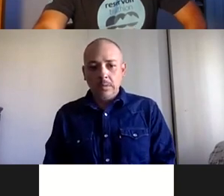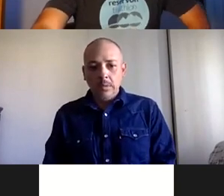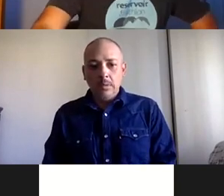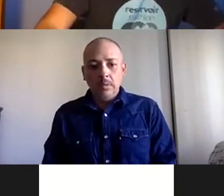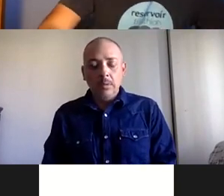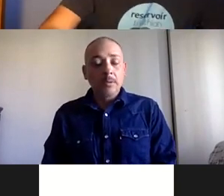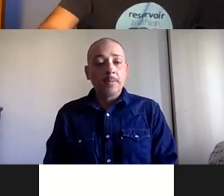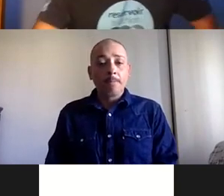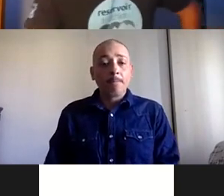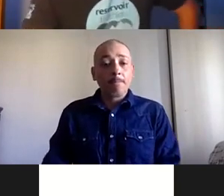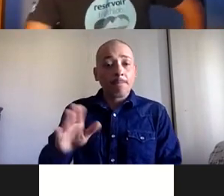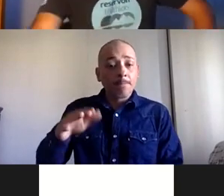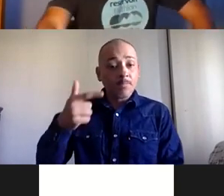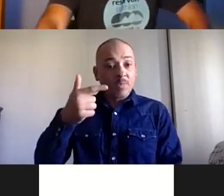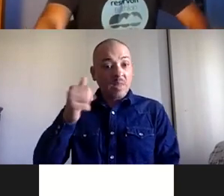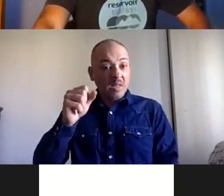Any other